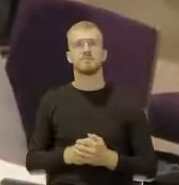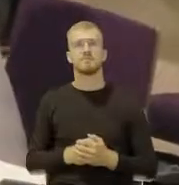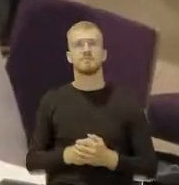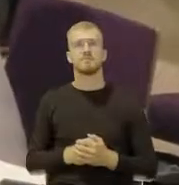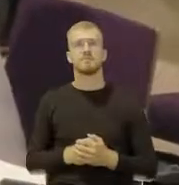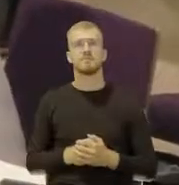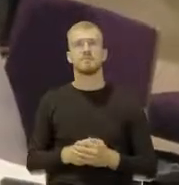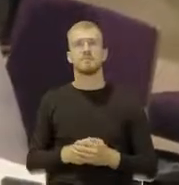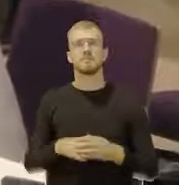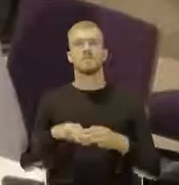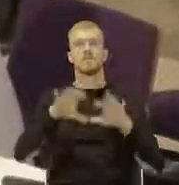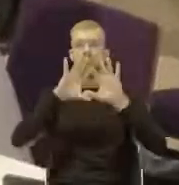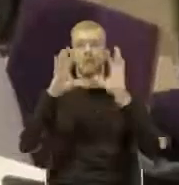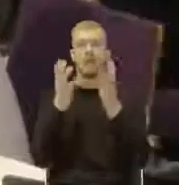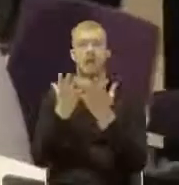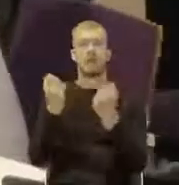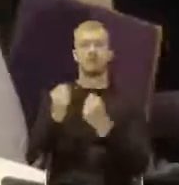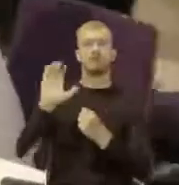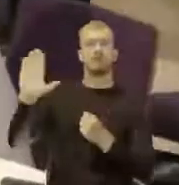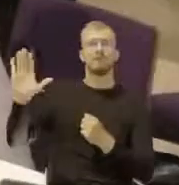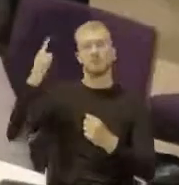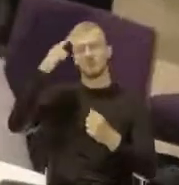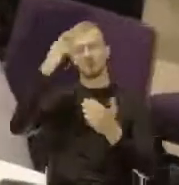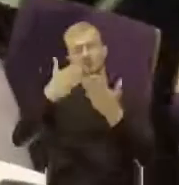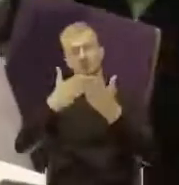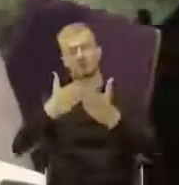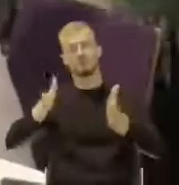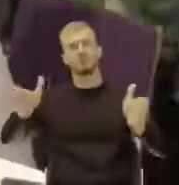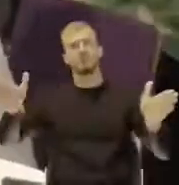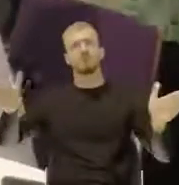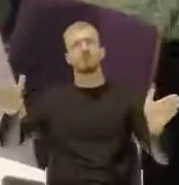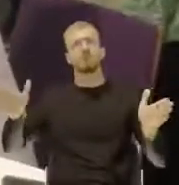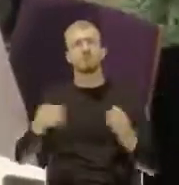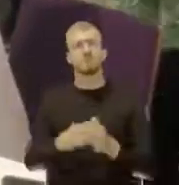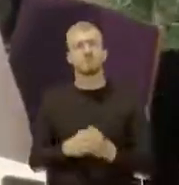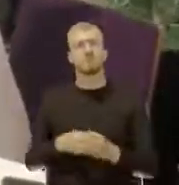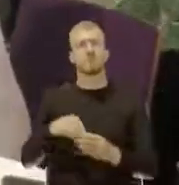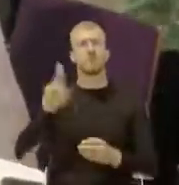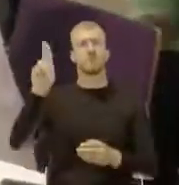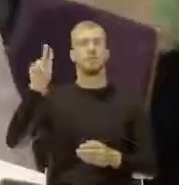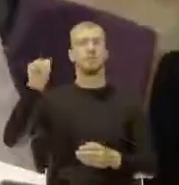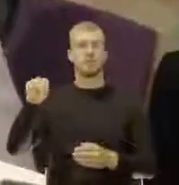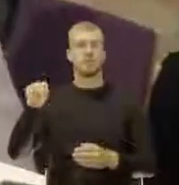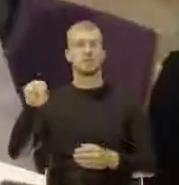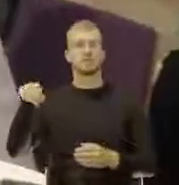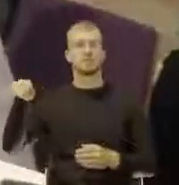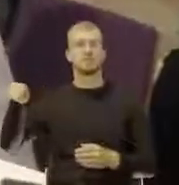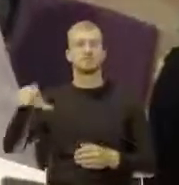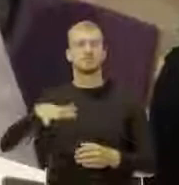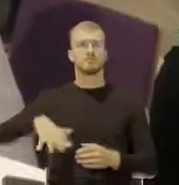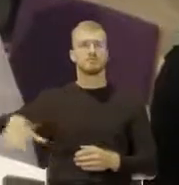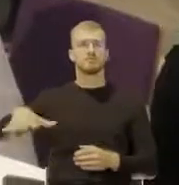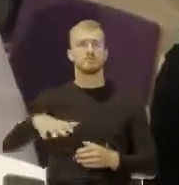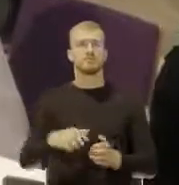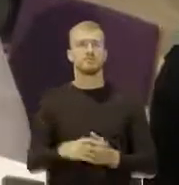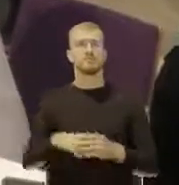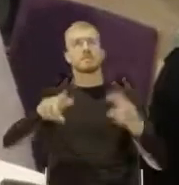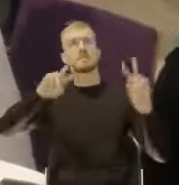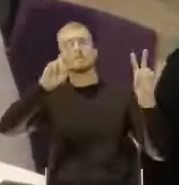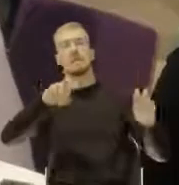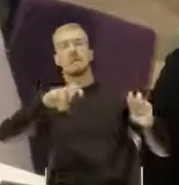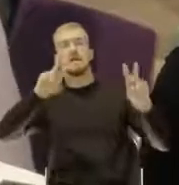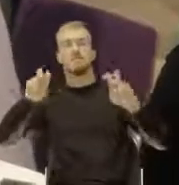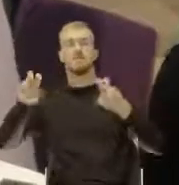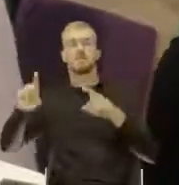our notion of multi-level governance and multilateralism. So Shipra, we have heard a lot. Some